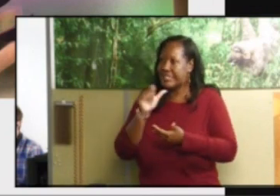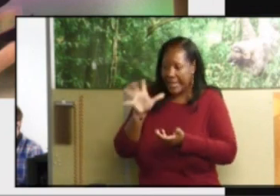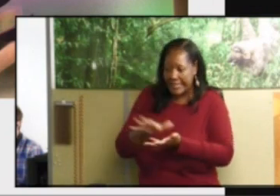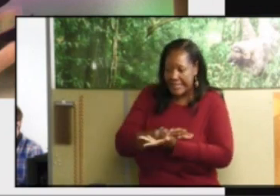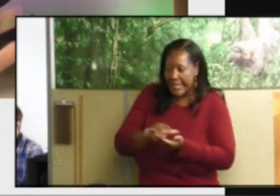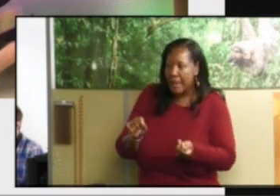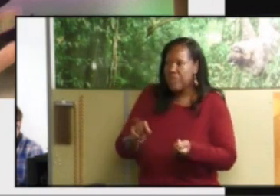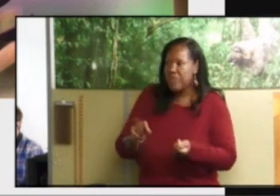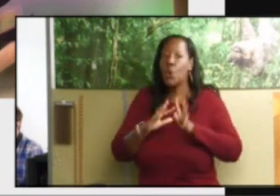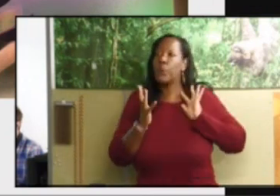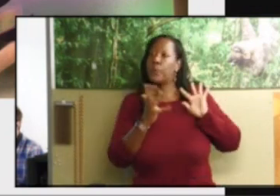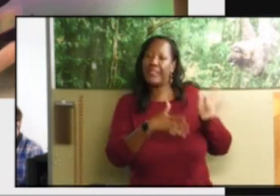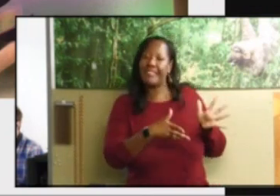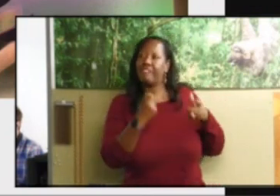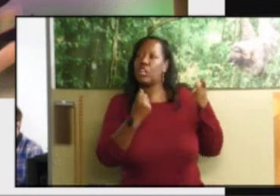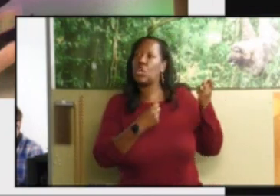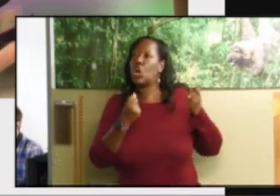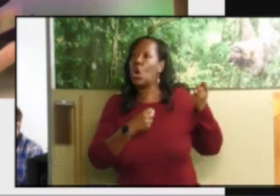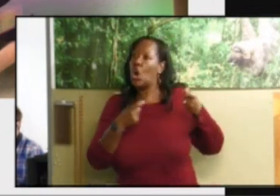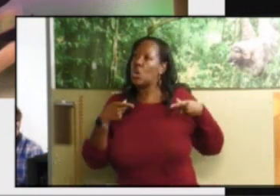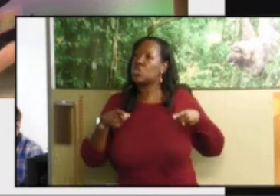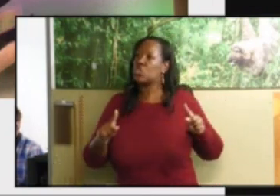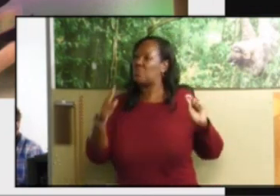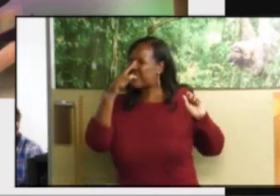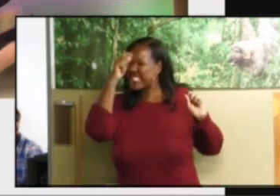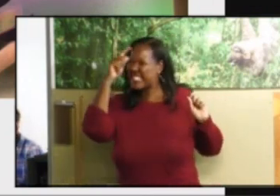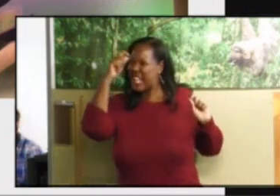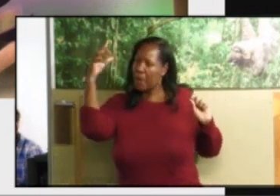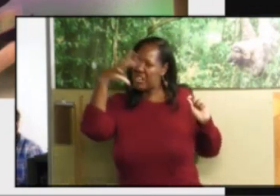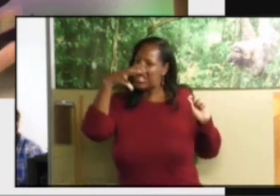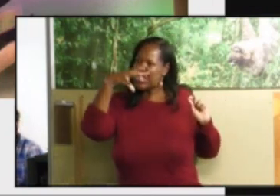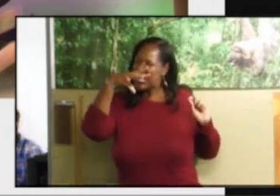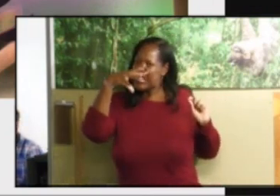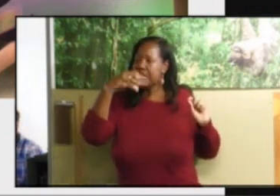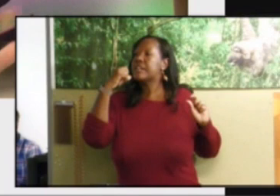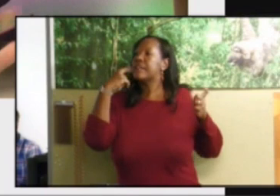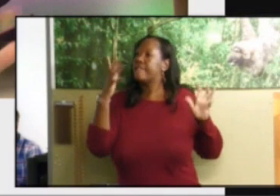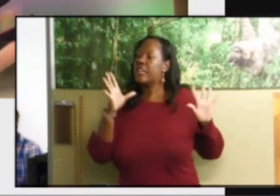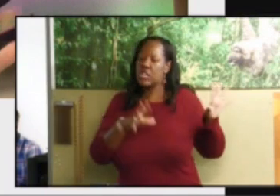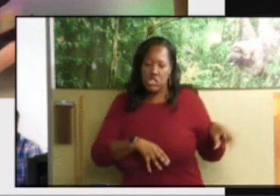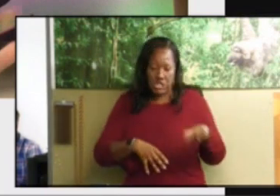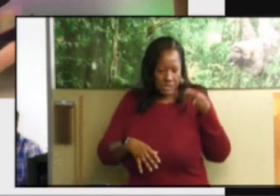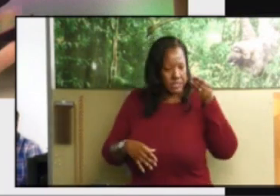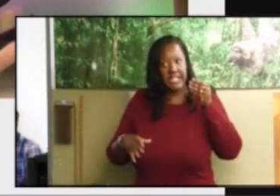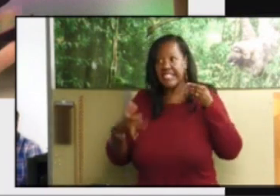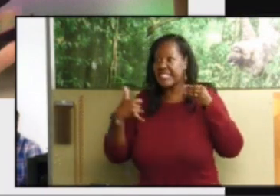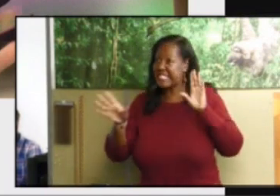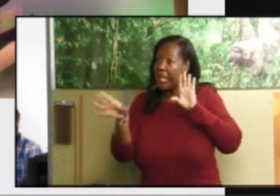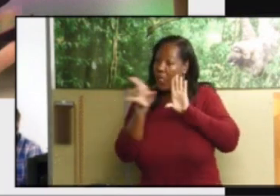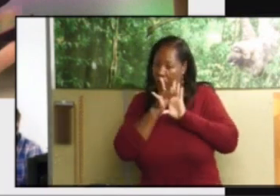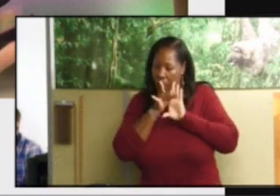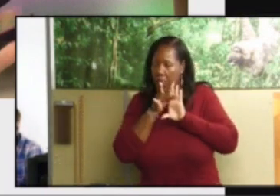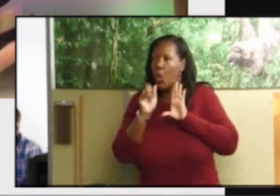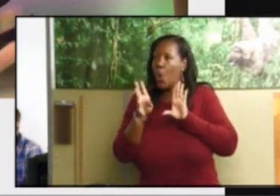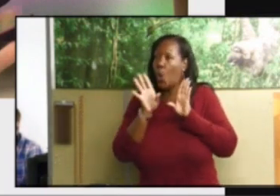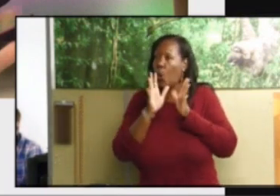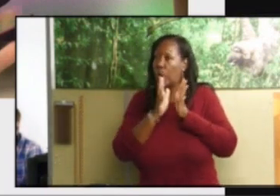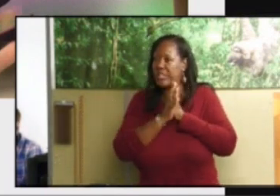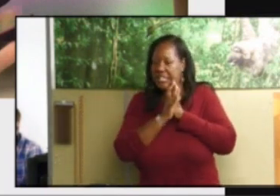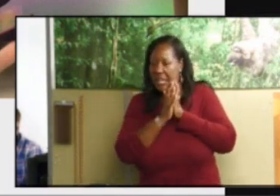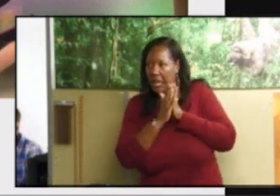in cars in hot weather to understand that all of the adhesives and glues and materials, how they are fixed together, would